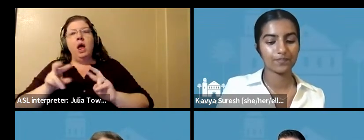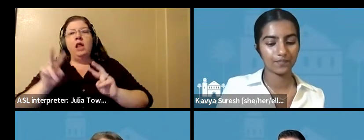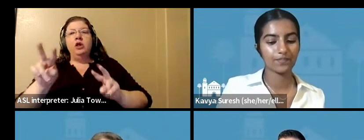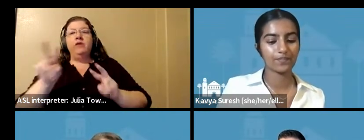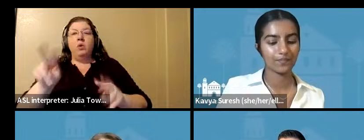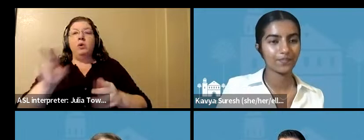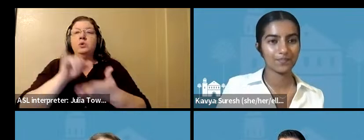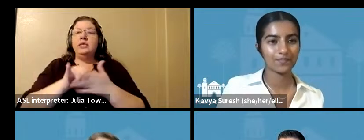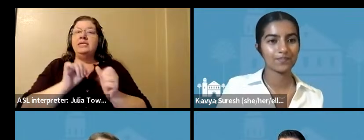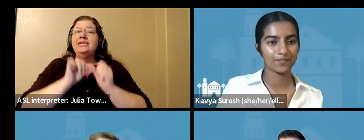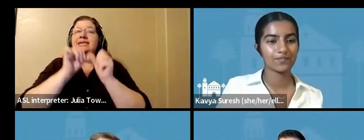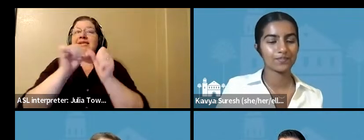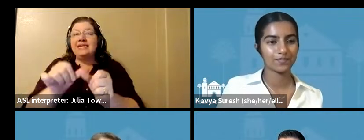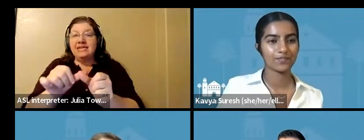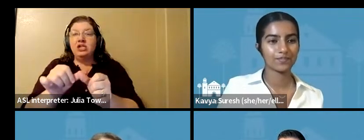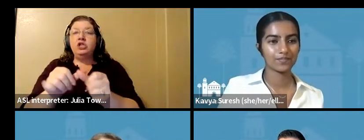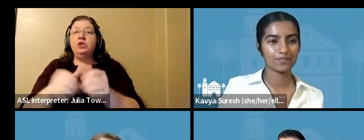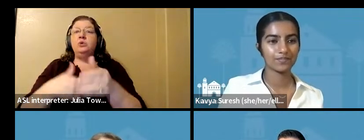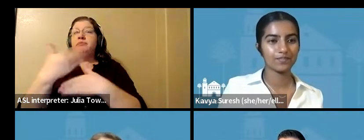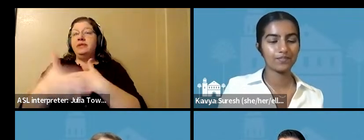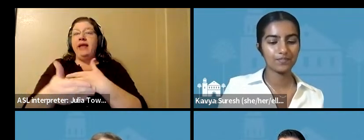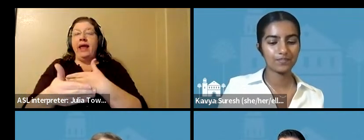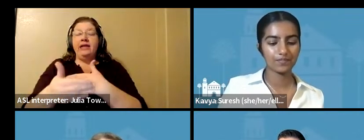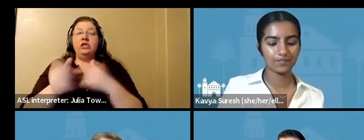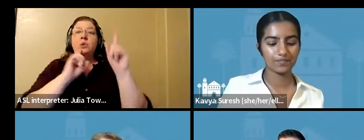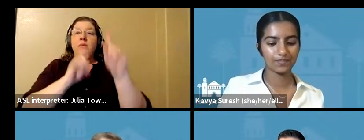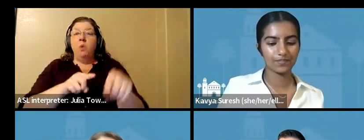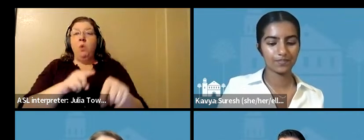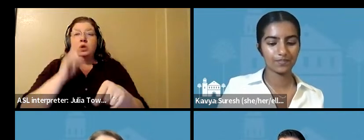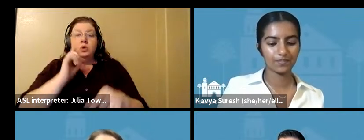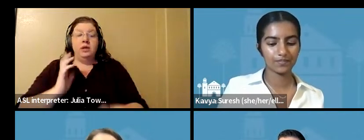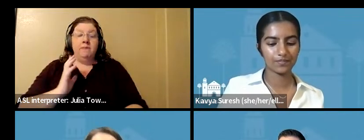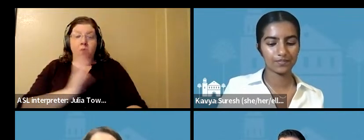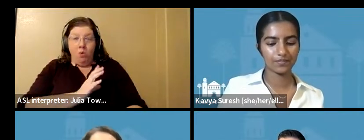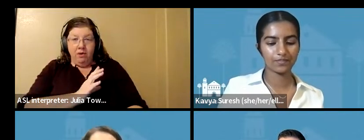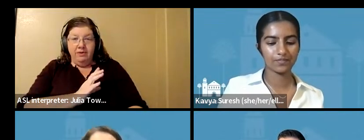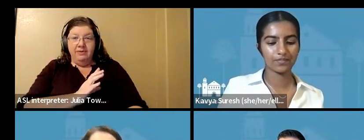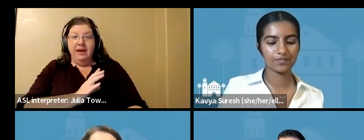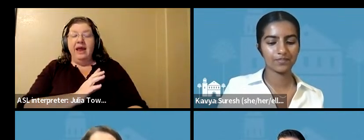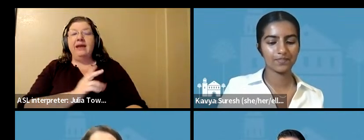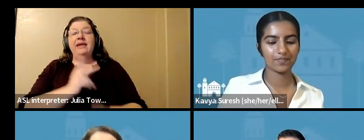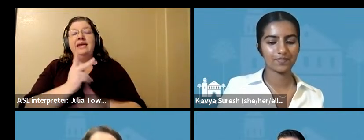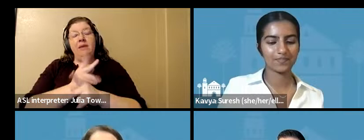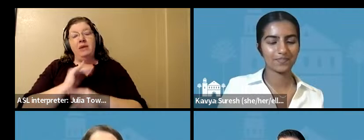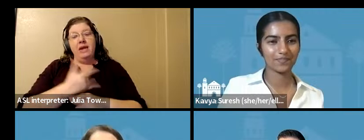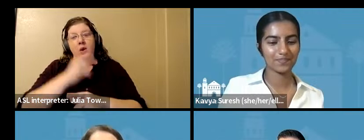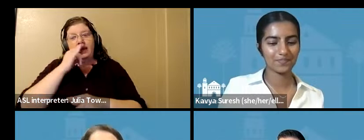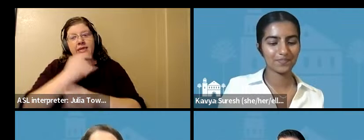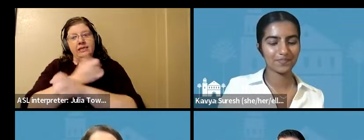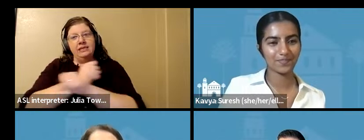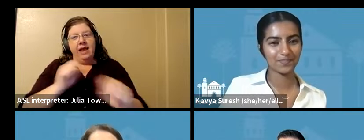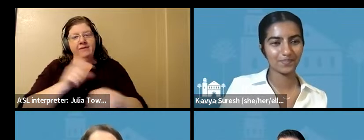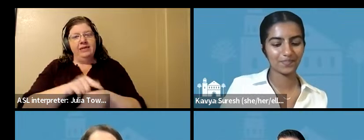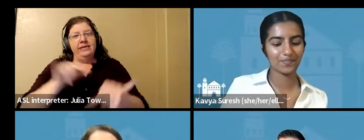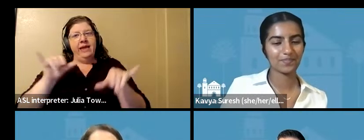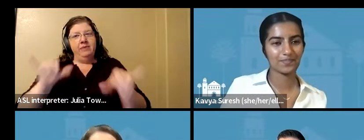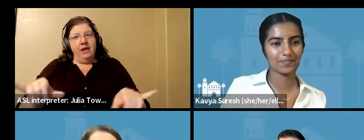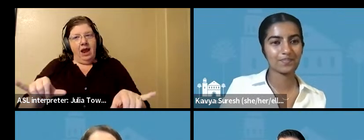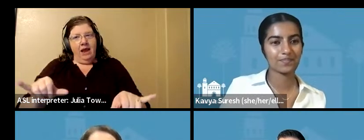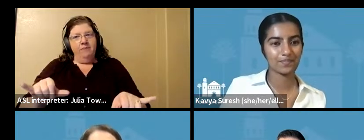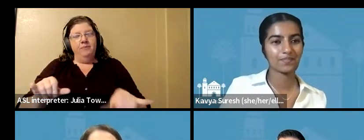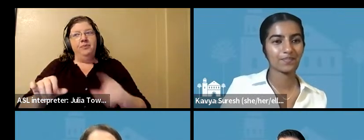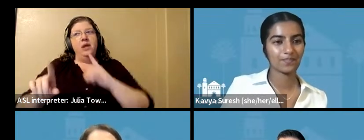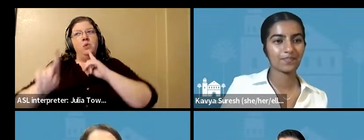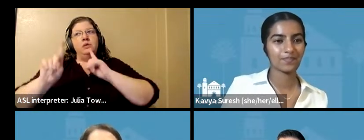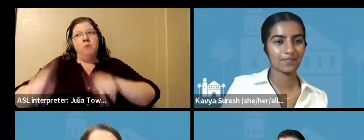this continued and the next report back to the board. And again, keeping our kids safe at the same time, being responsive to the world that they're living